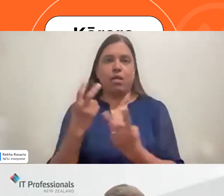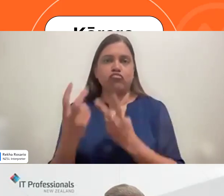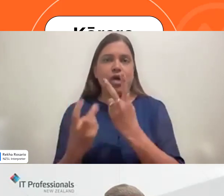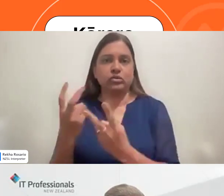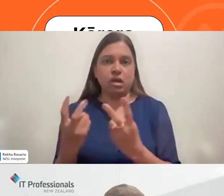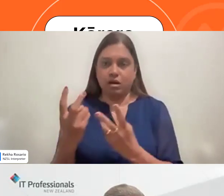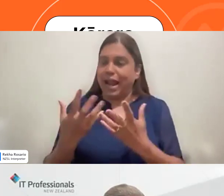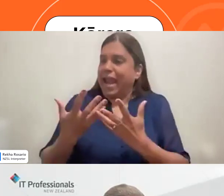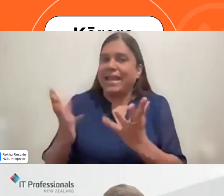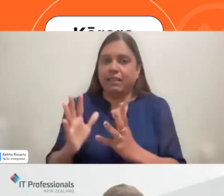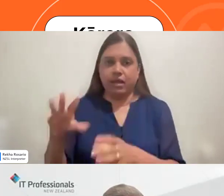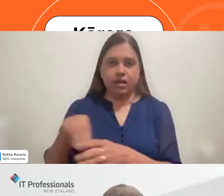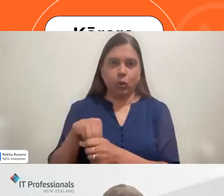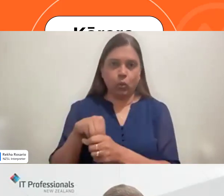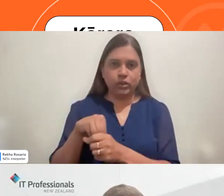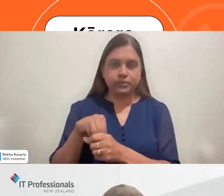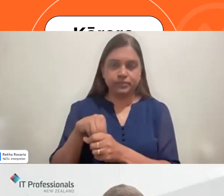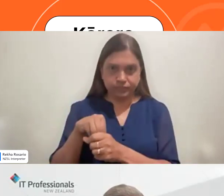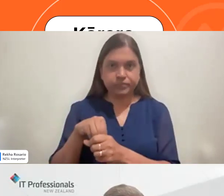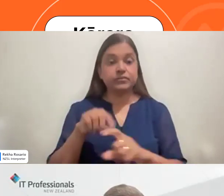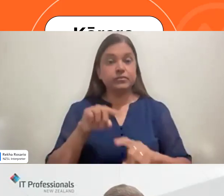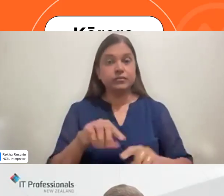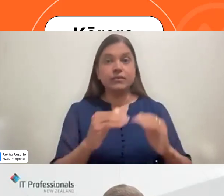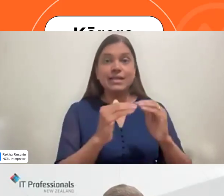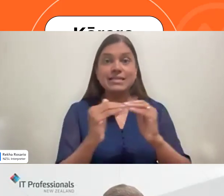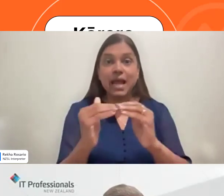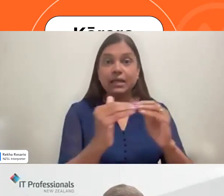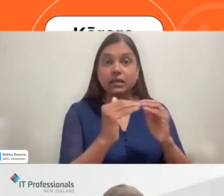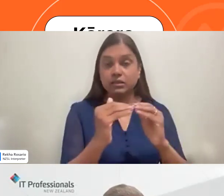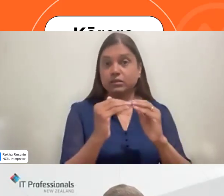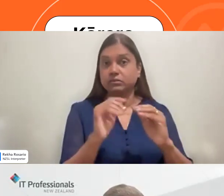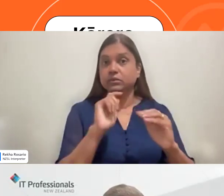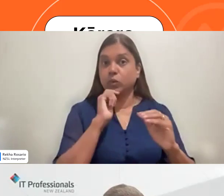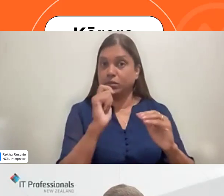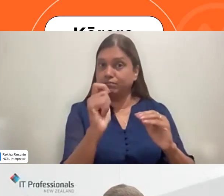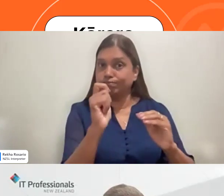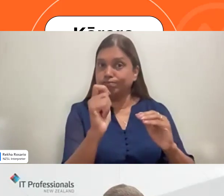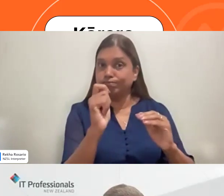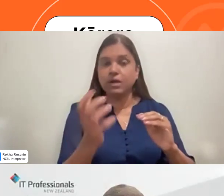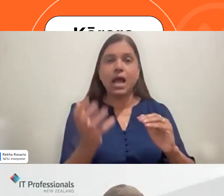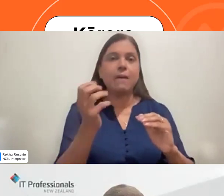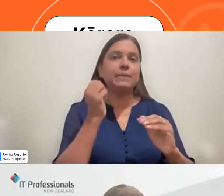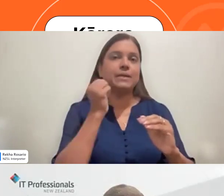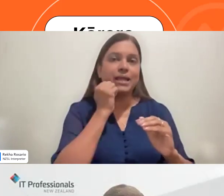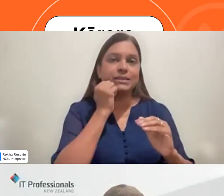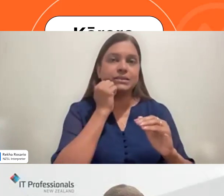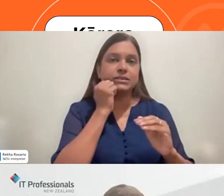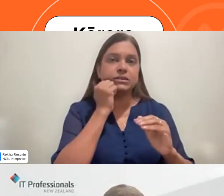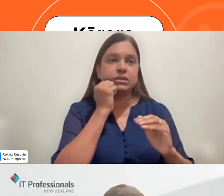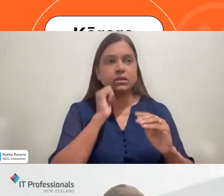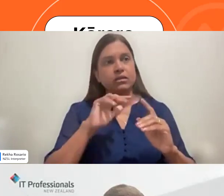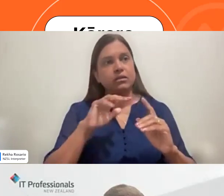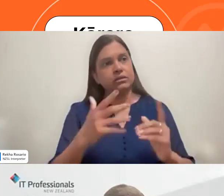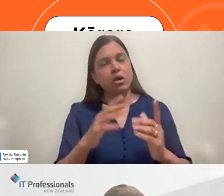The Web Accessibility Standard is going to be updated in the next month to point to the latest version